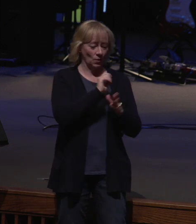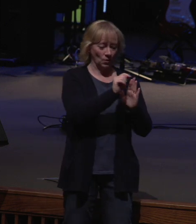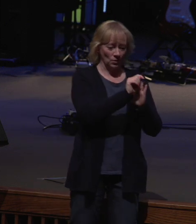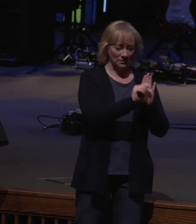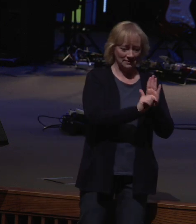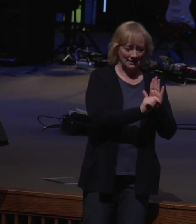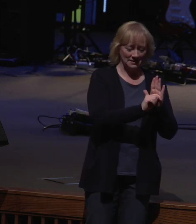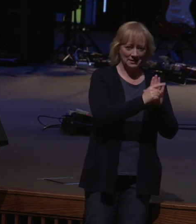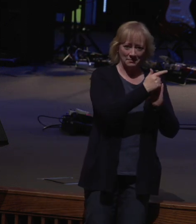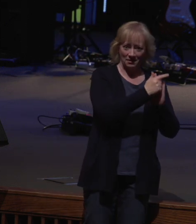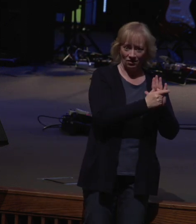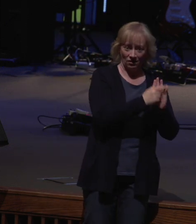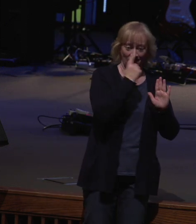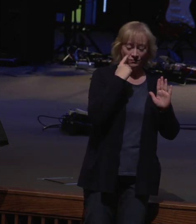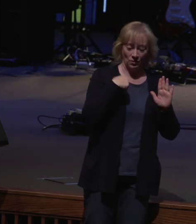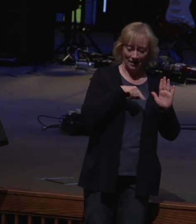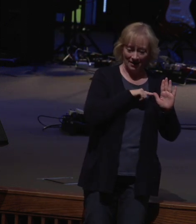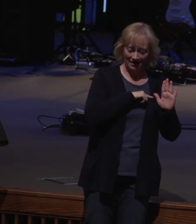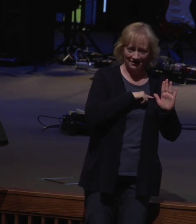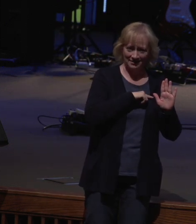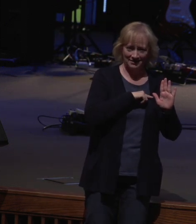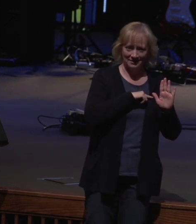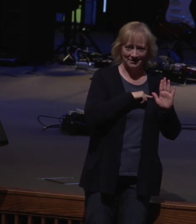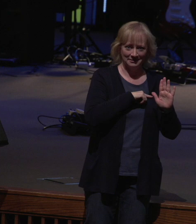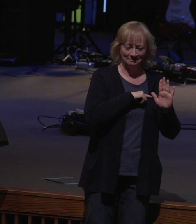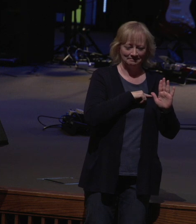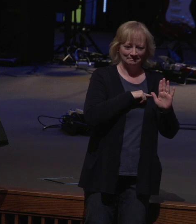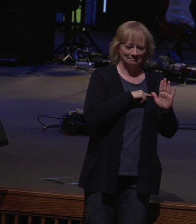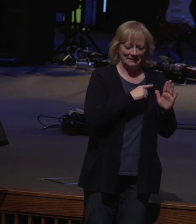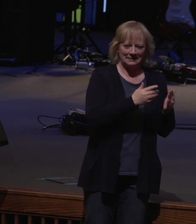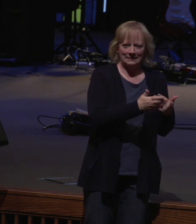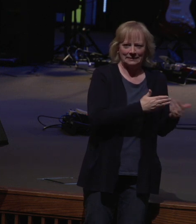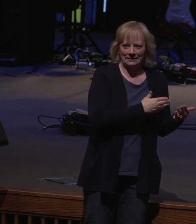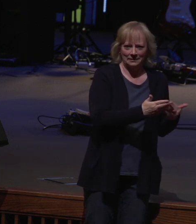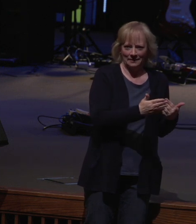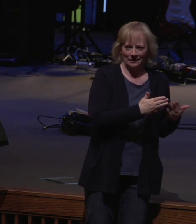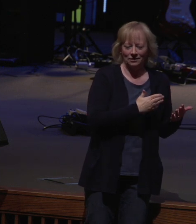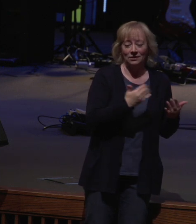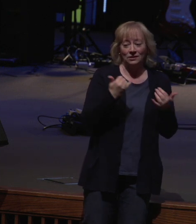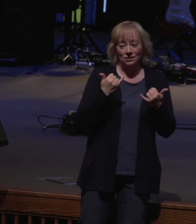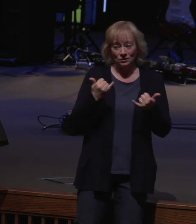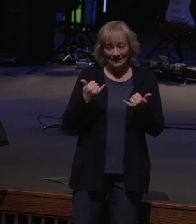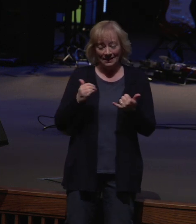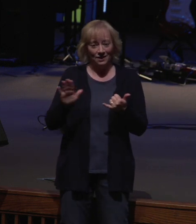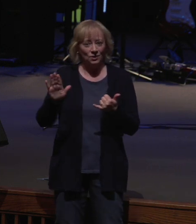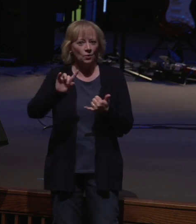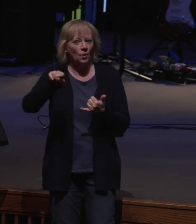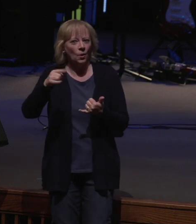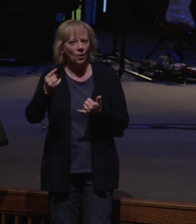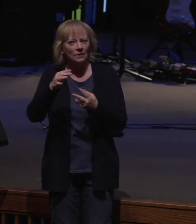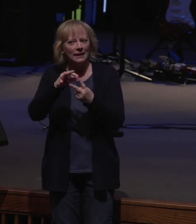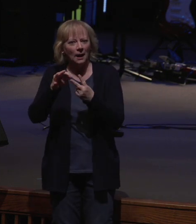law for us is now obsolete. Today,